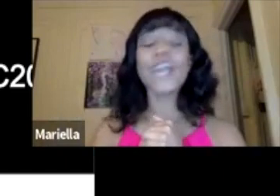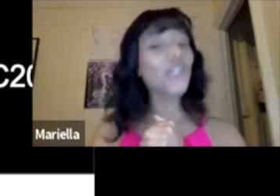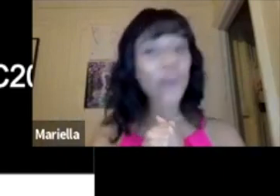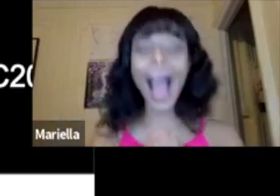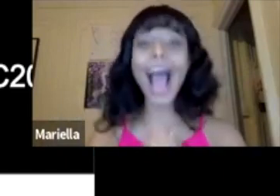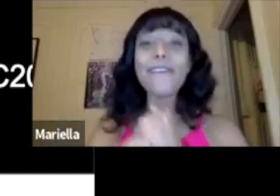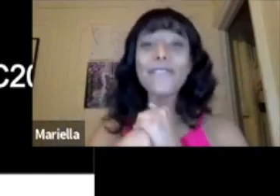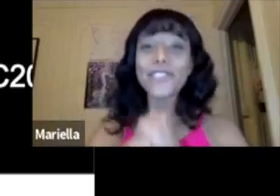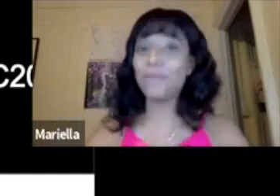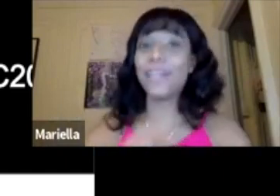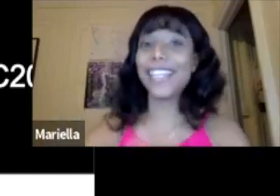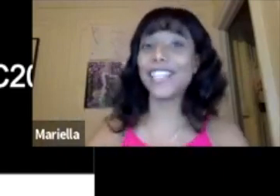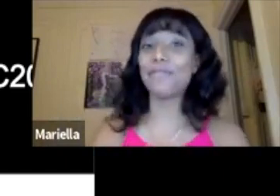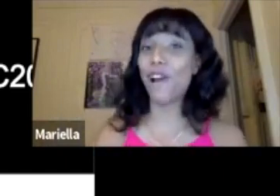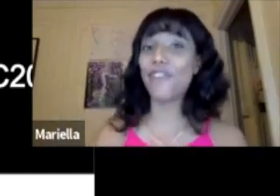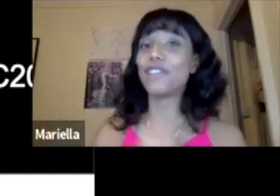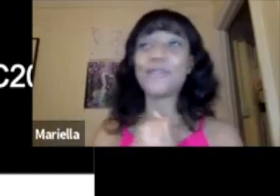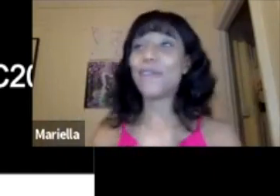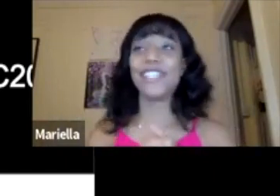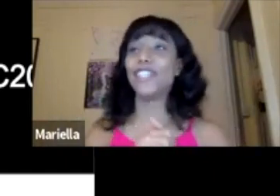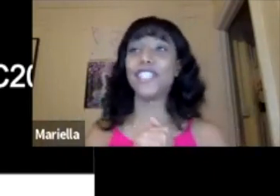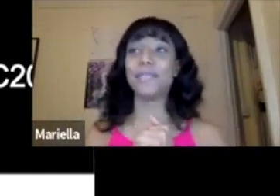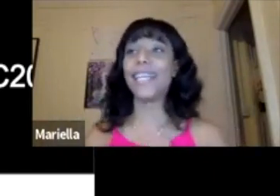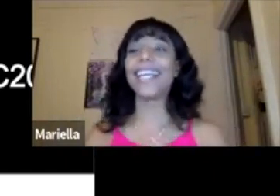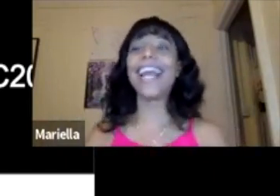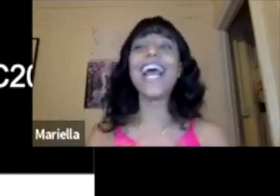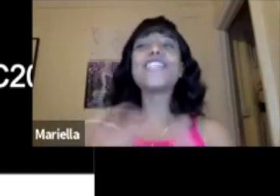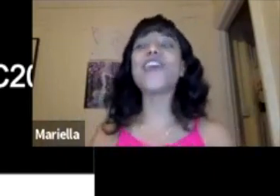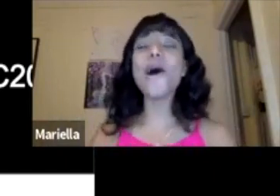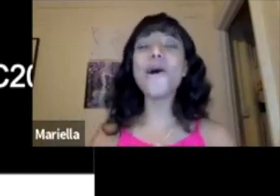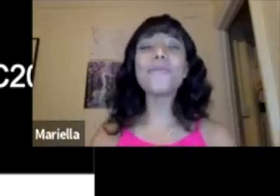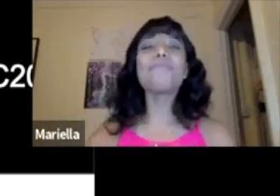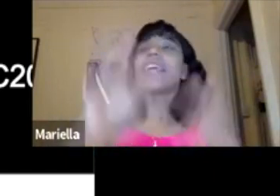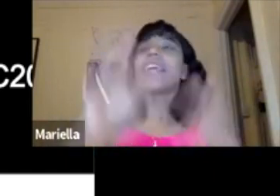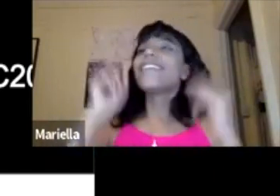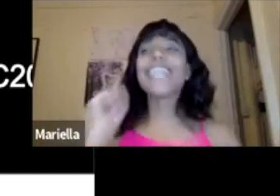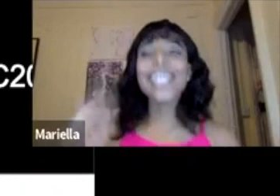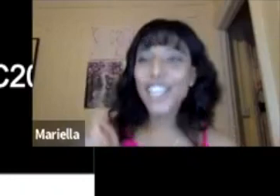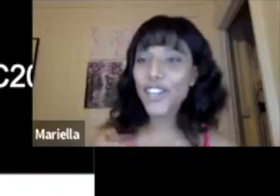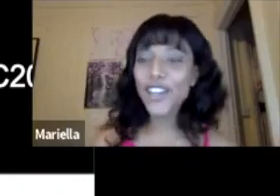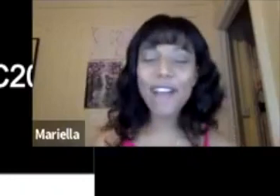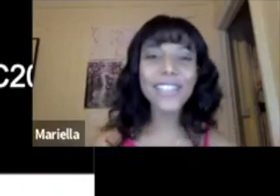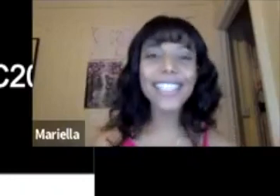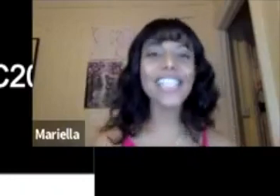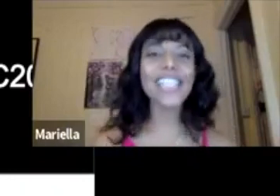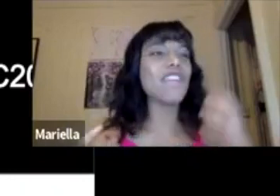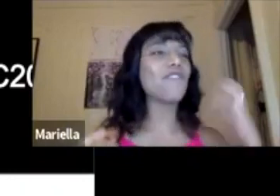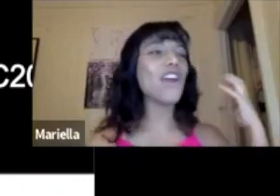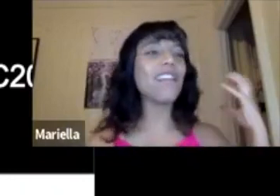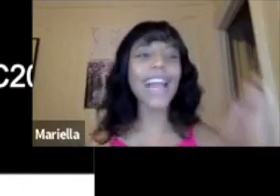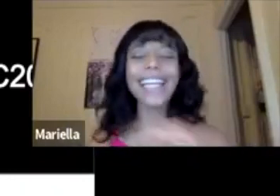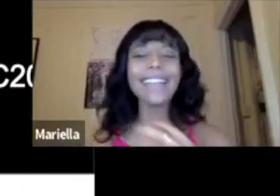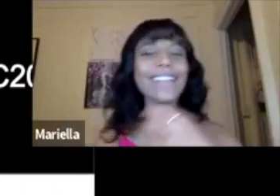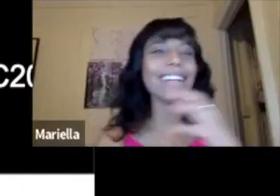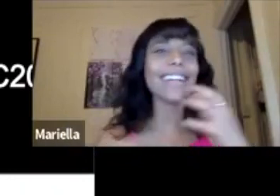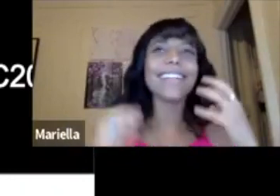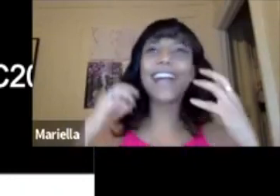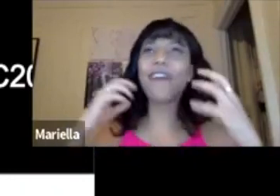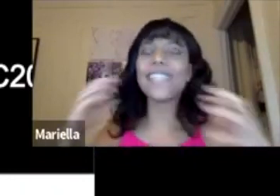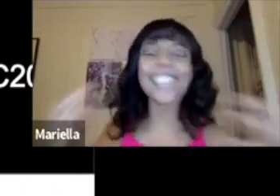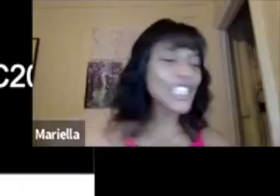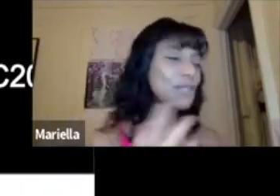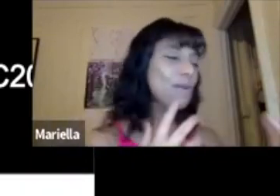You have to be here tomorrow to watch her speak. So to get continue the conversation. If you're liking